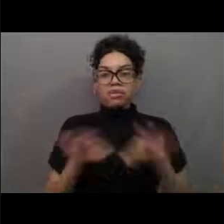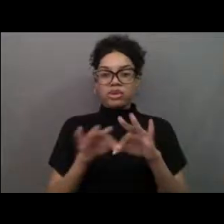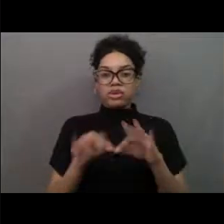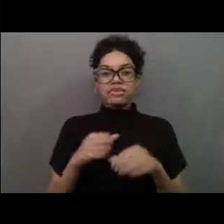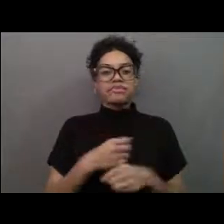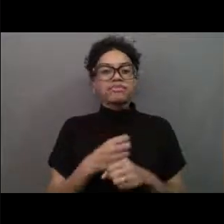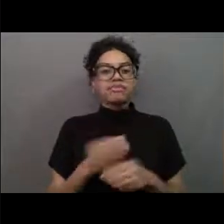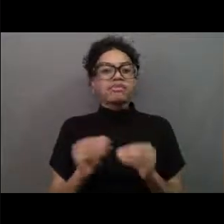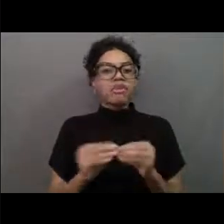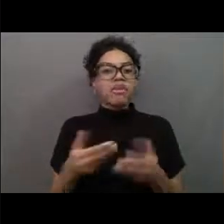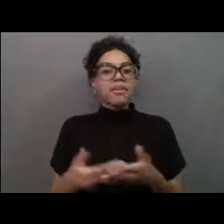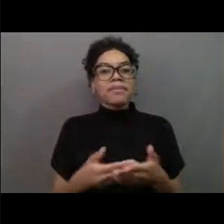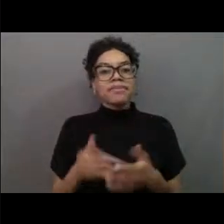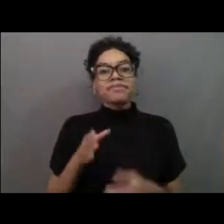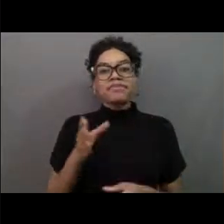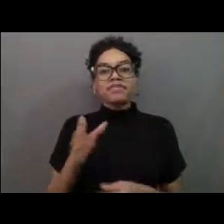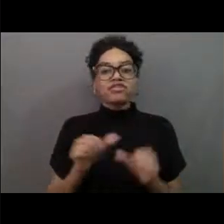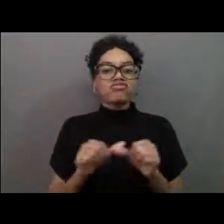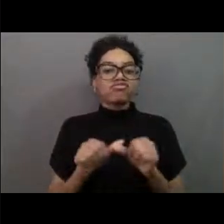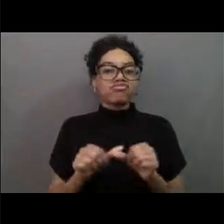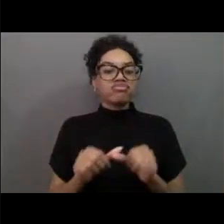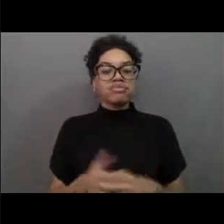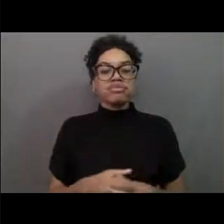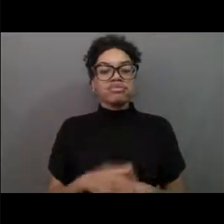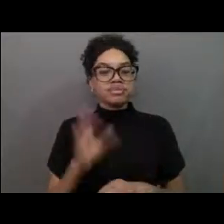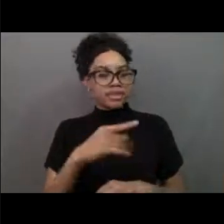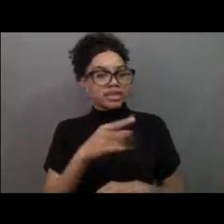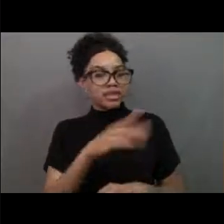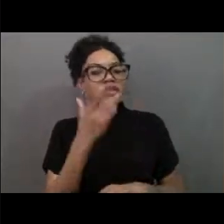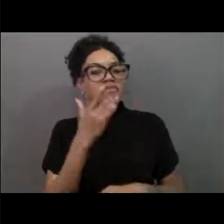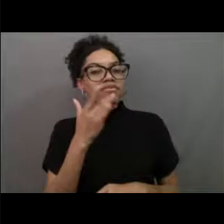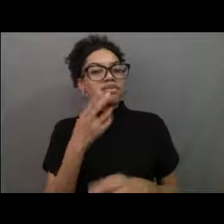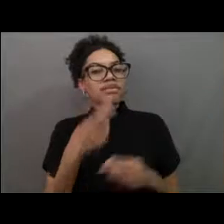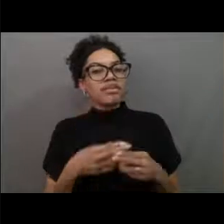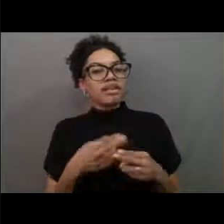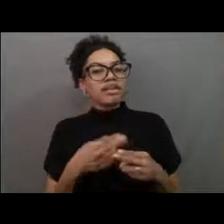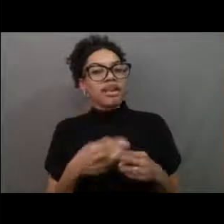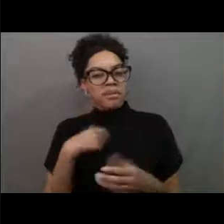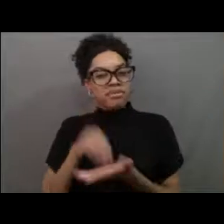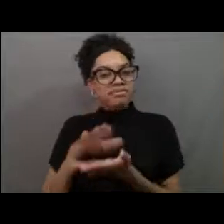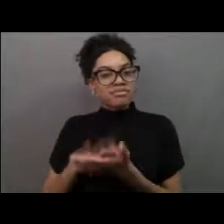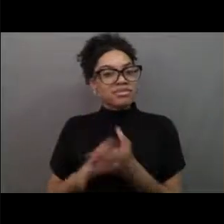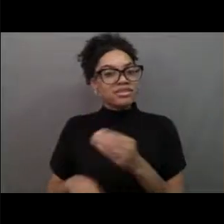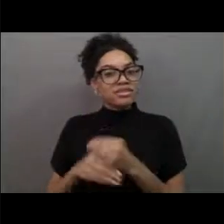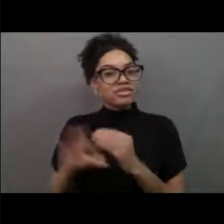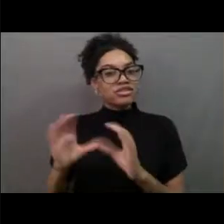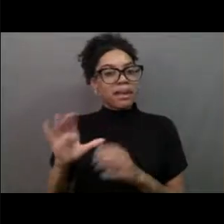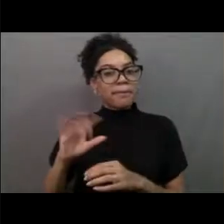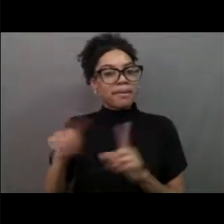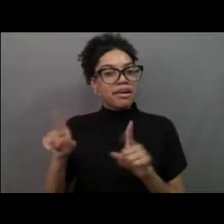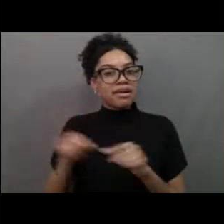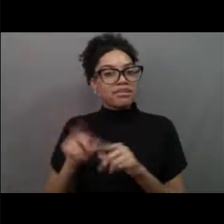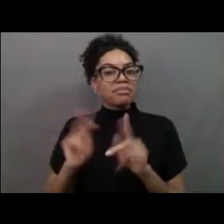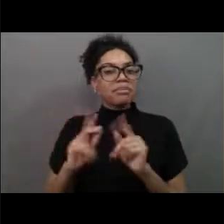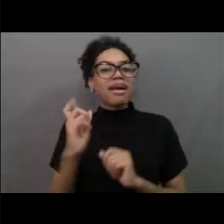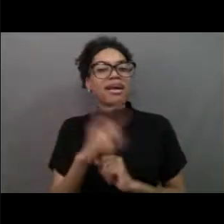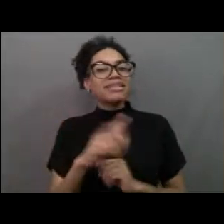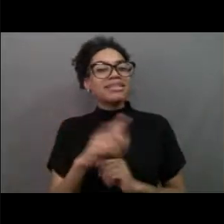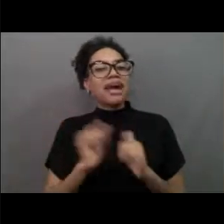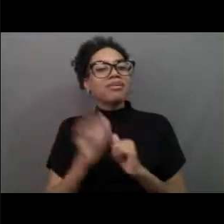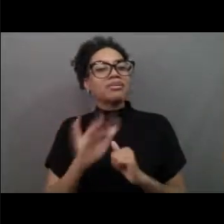Great. And I'm wondering, can you repeat the name of your favorite kind of fish? Because I'm going to write it in the chat box for folks because people are asking how to spell